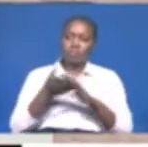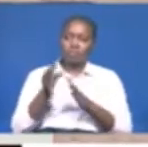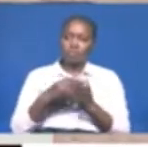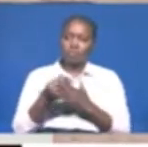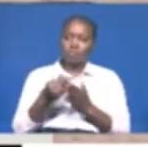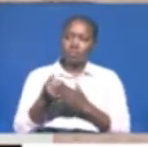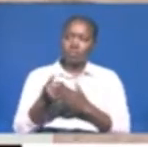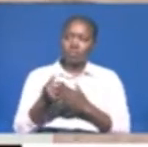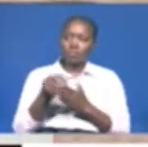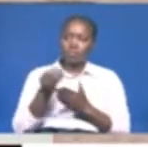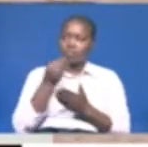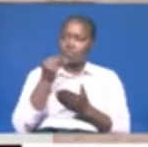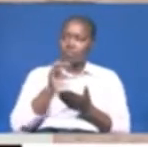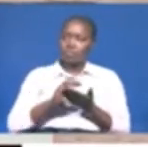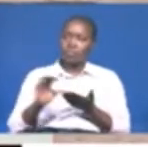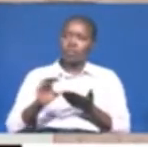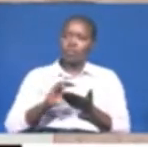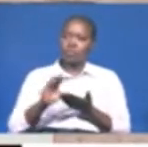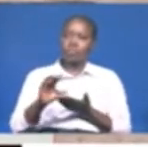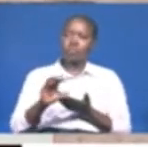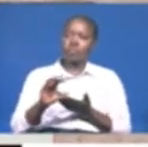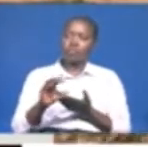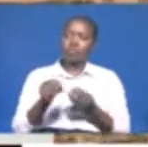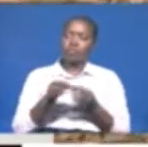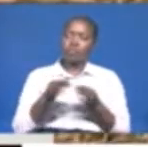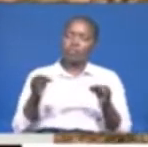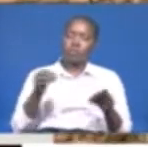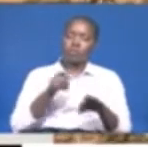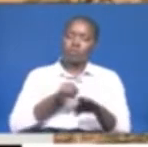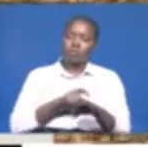food distributions, while addressing the long-term needs of